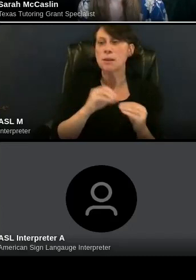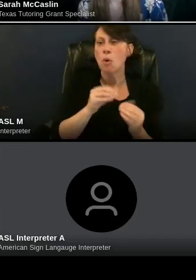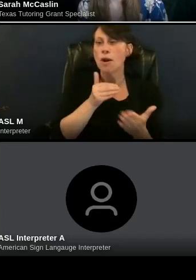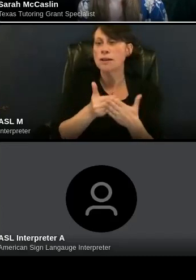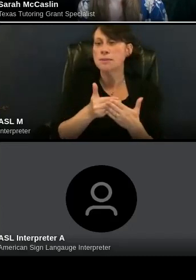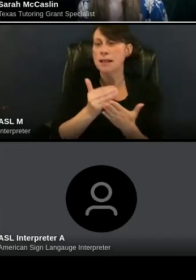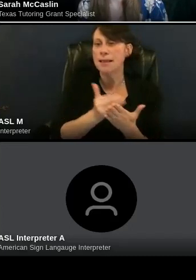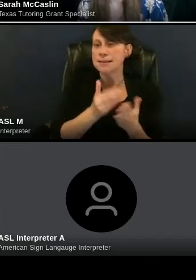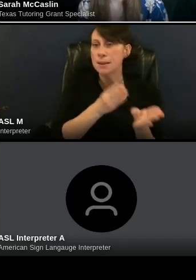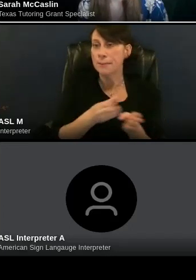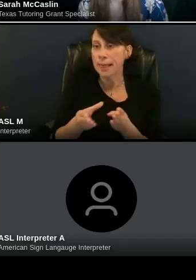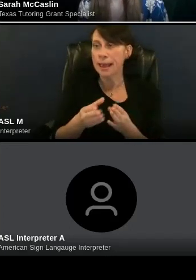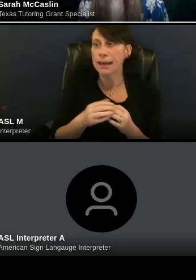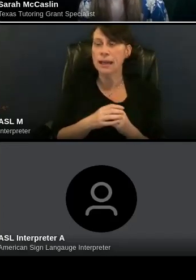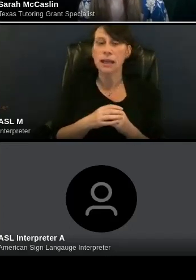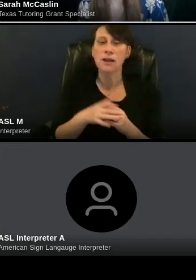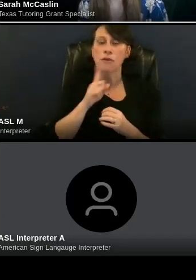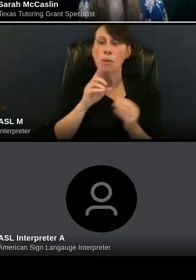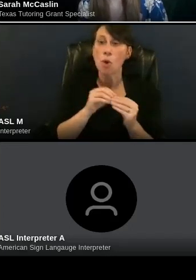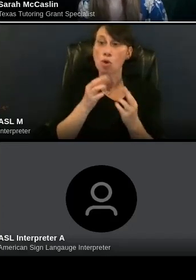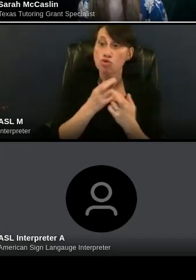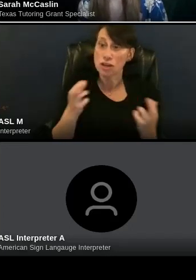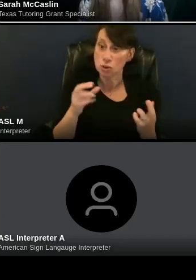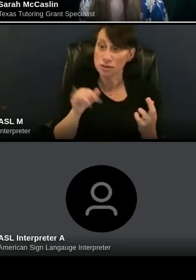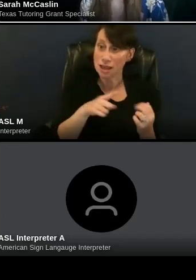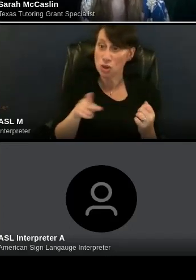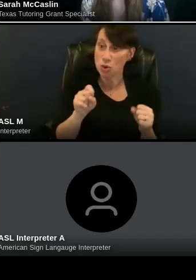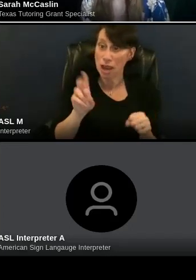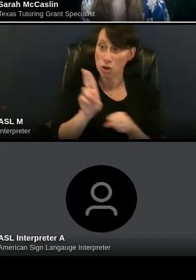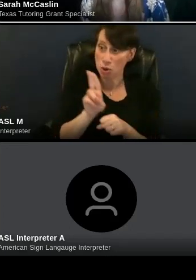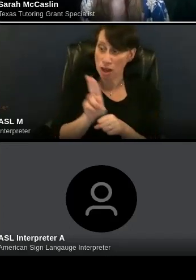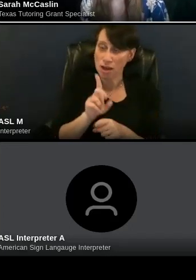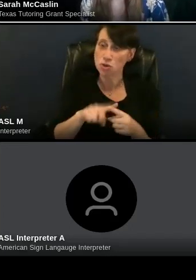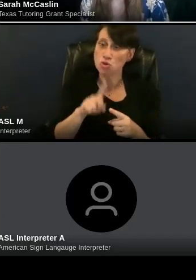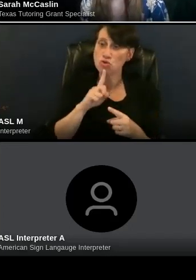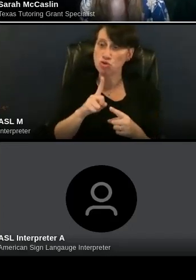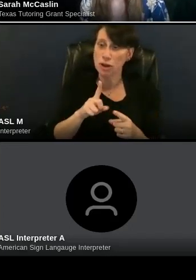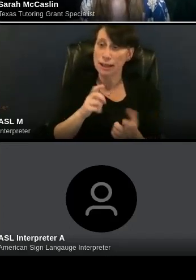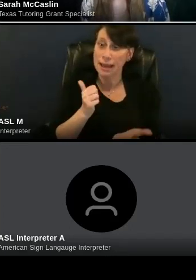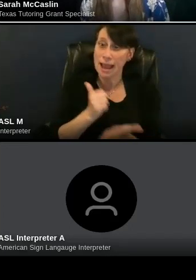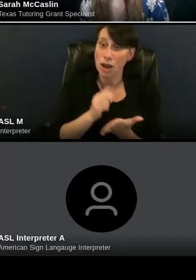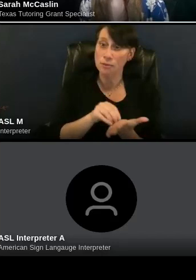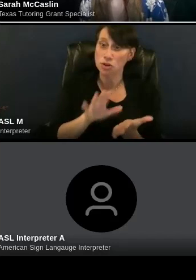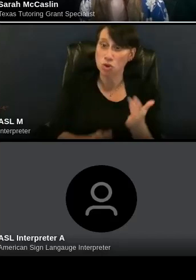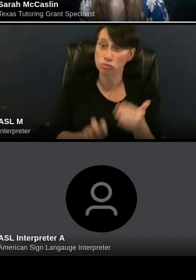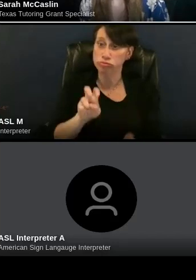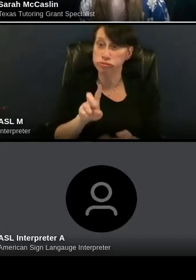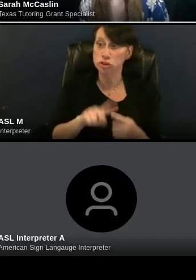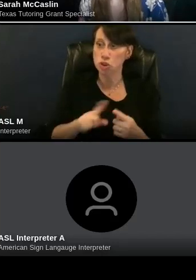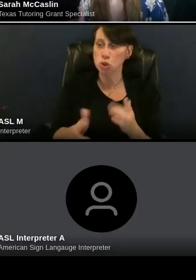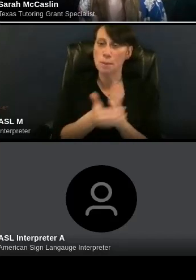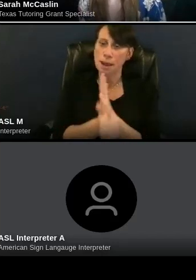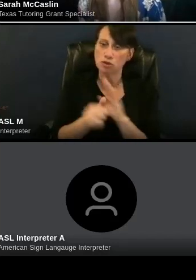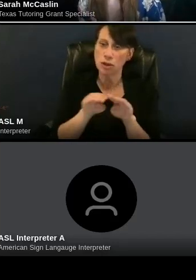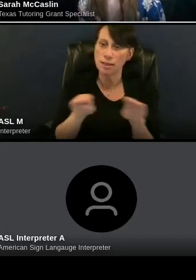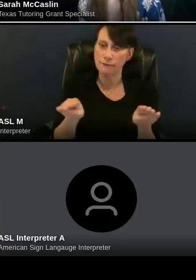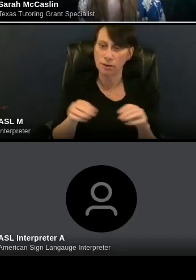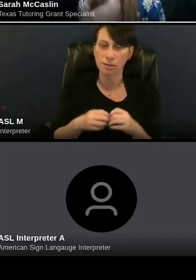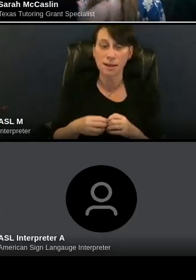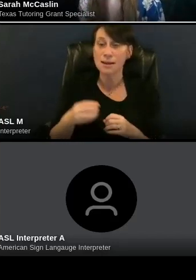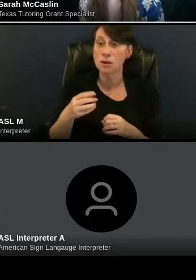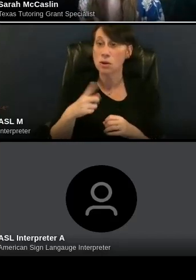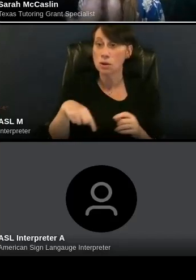lesson planning, with more resources that you can utilize to really move those students to a mastery level if you see that